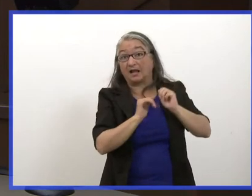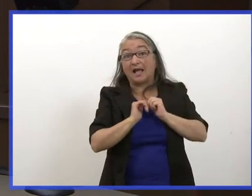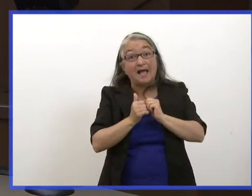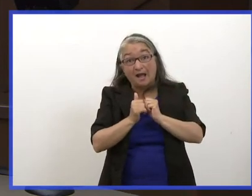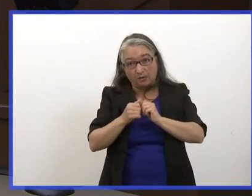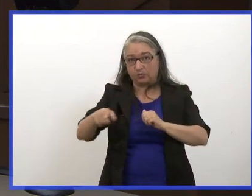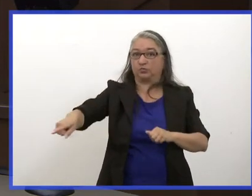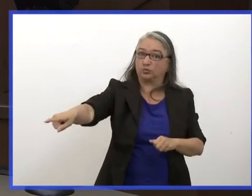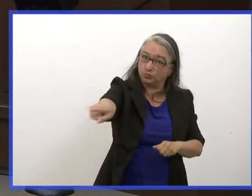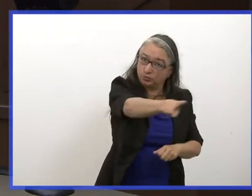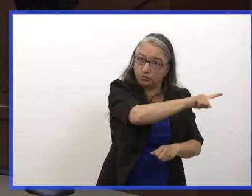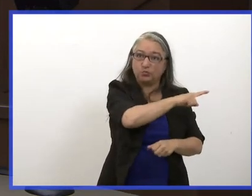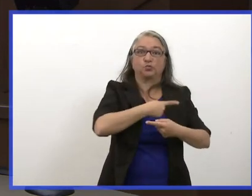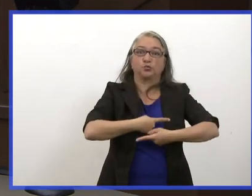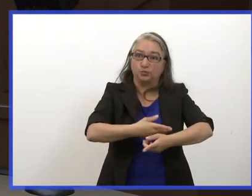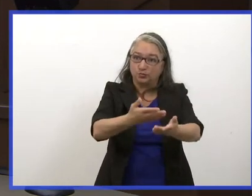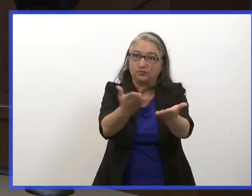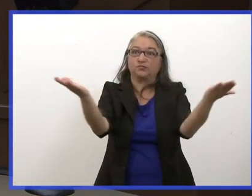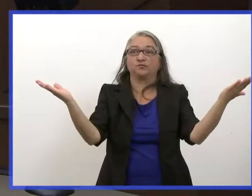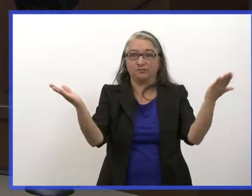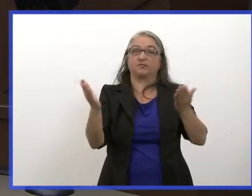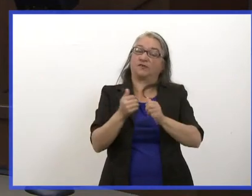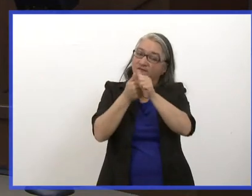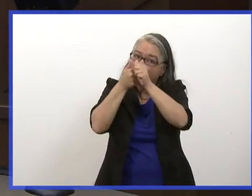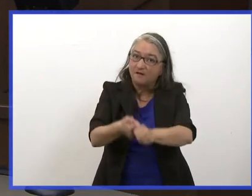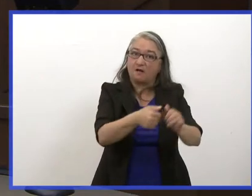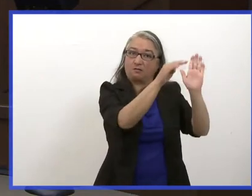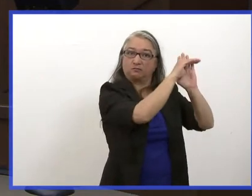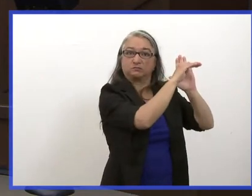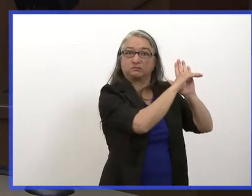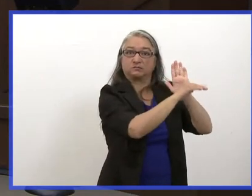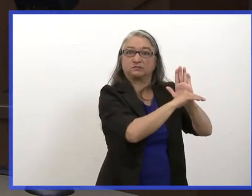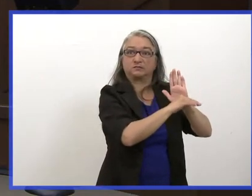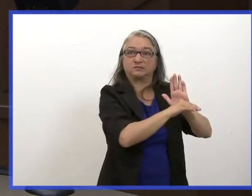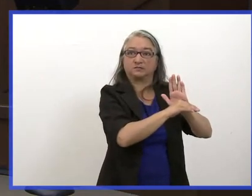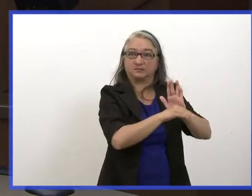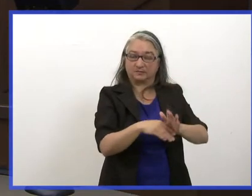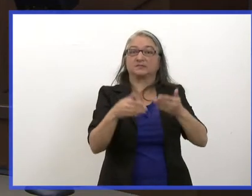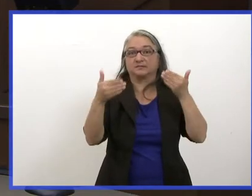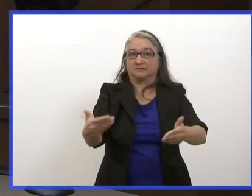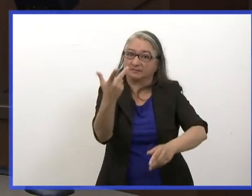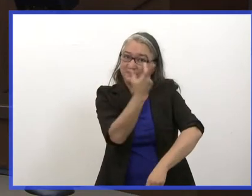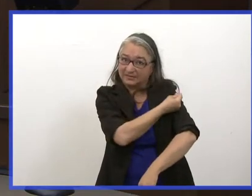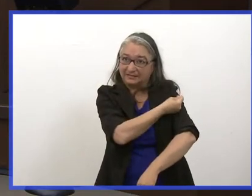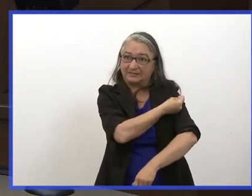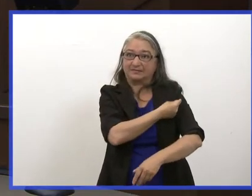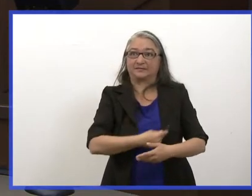Oh, Clay's coming on. We will try one more time, Mr. Premier. Clay, are you on the line?